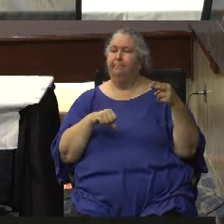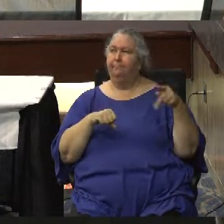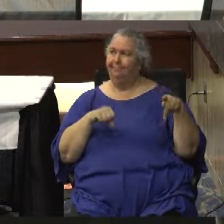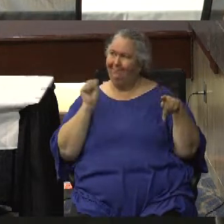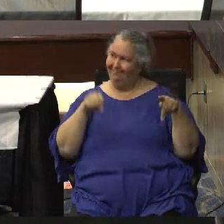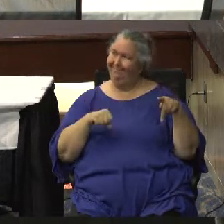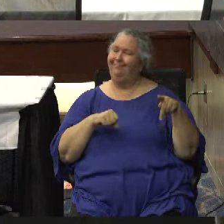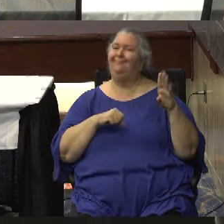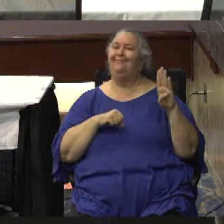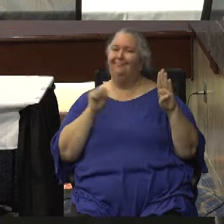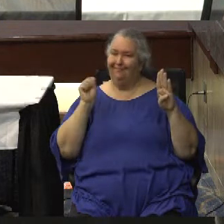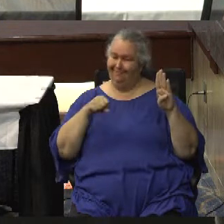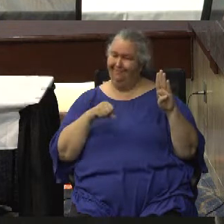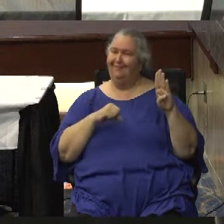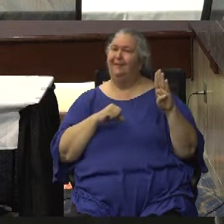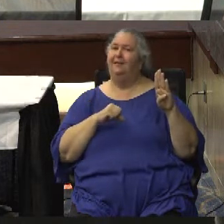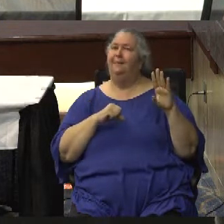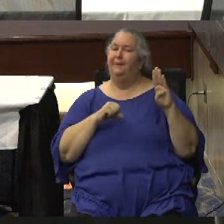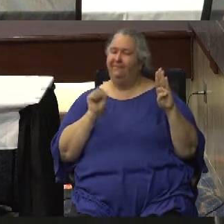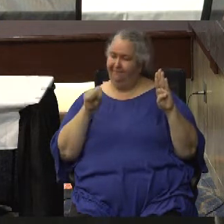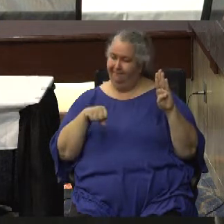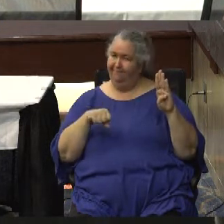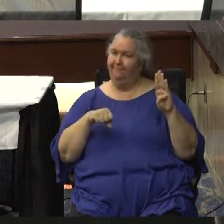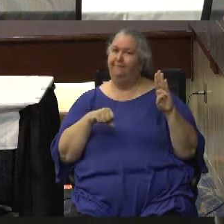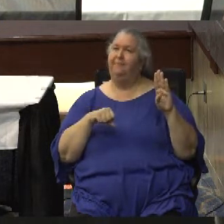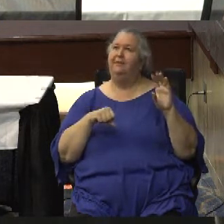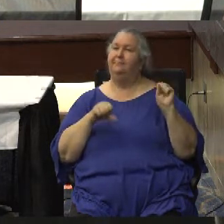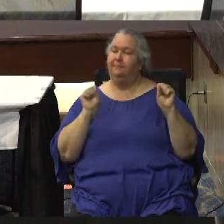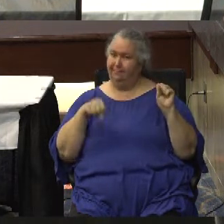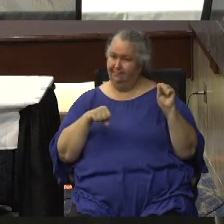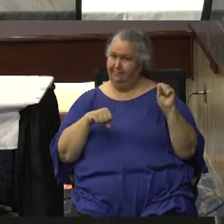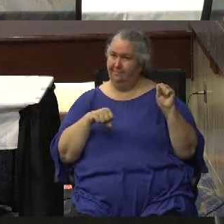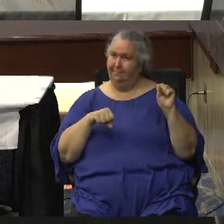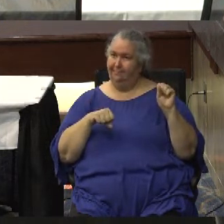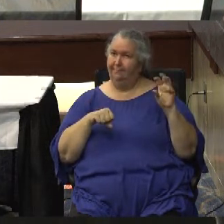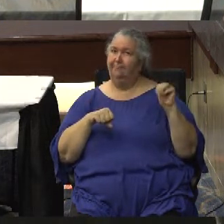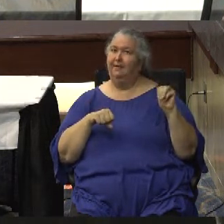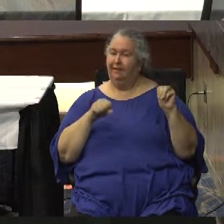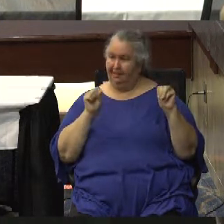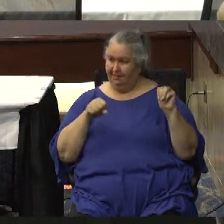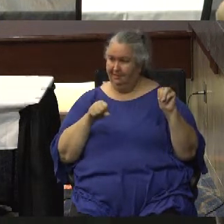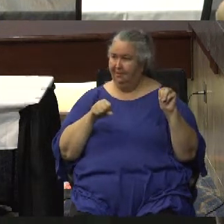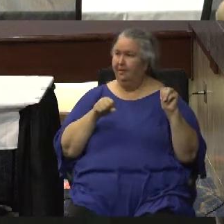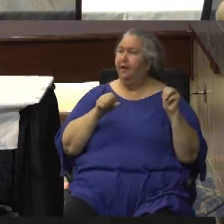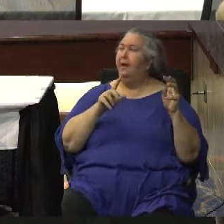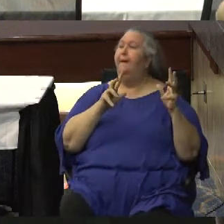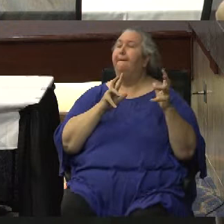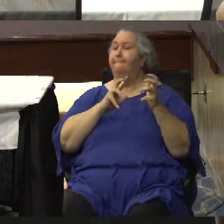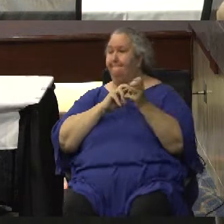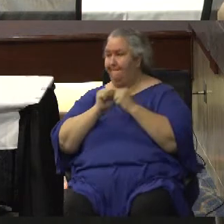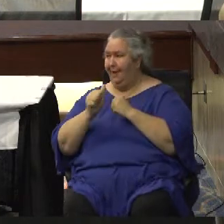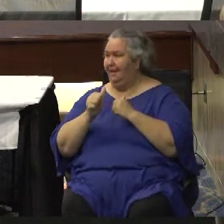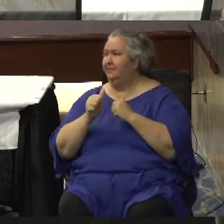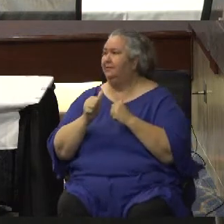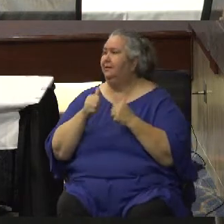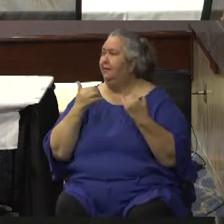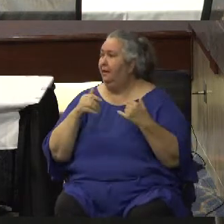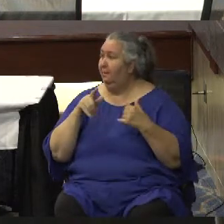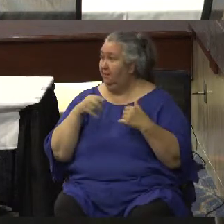Porteroo, Yes. Fairfield, Yes. Savito, Yes. Meek, Yes, that motion carries, and we'll move to public